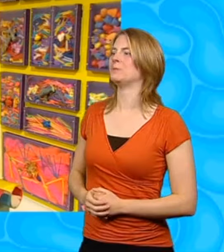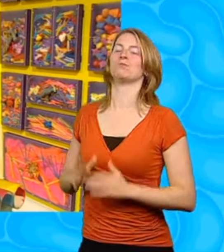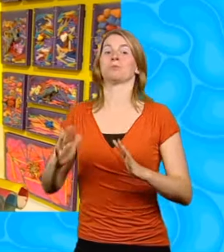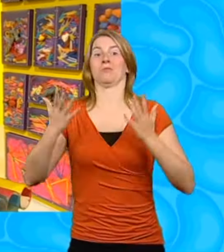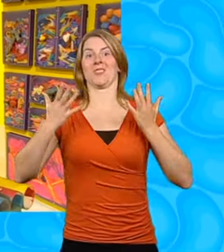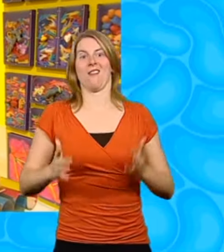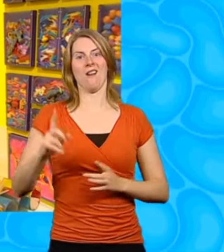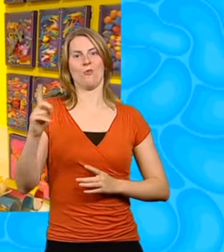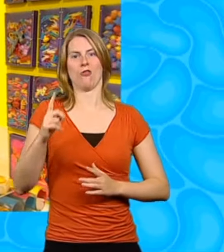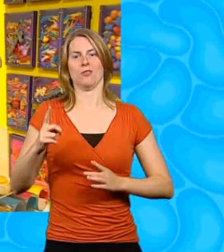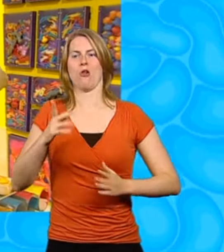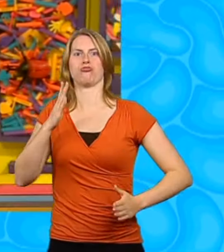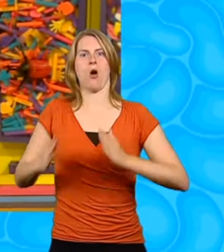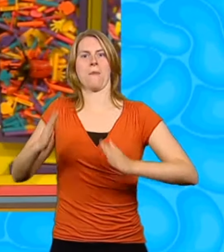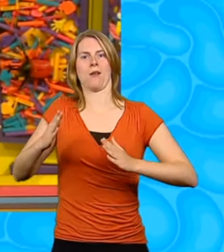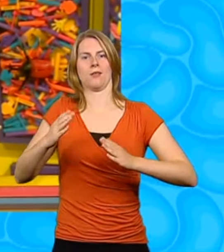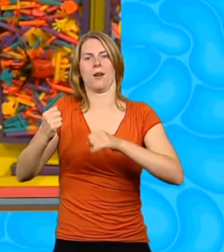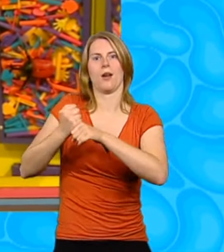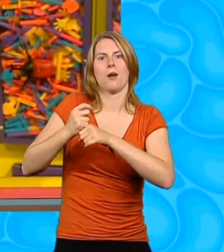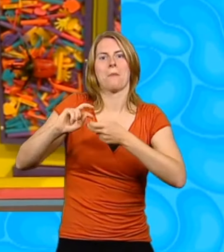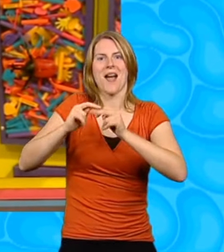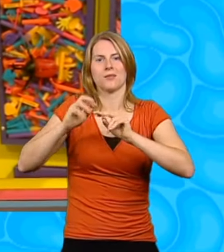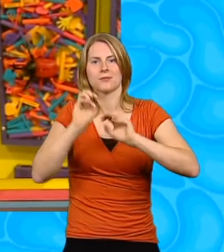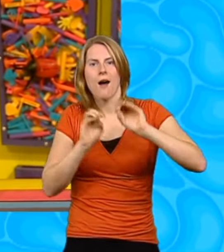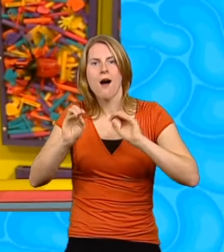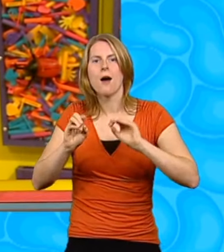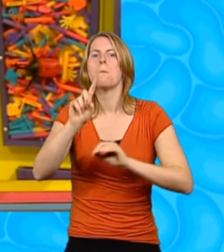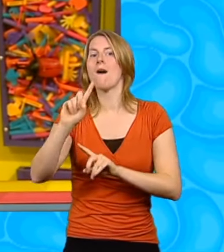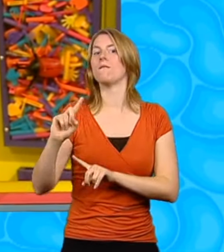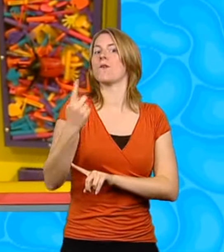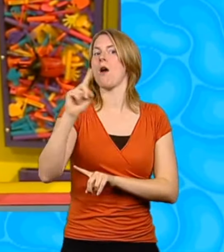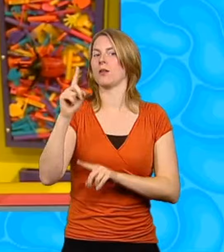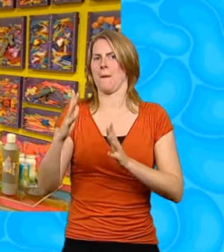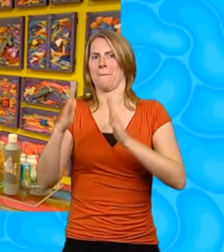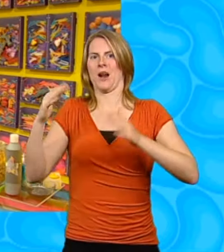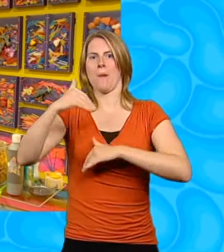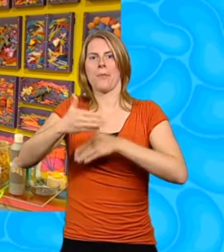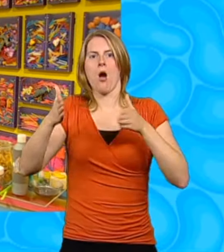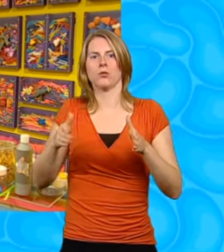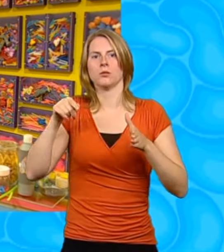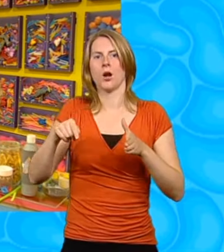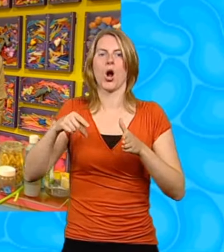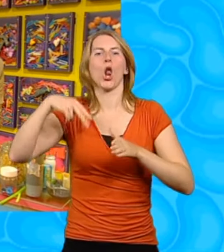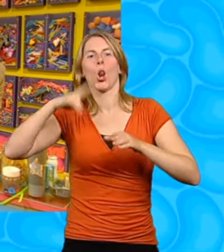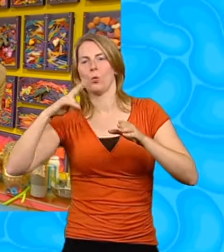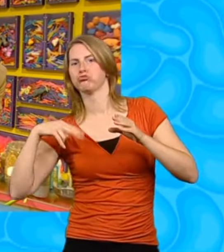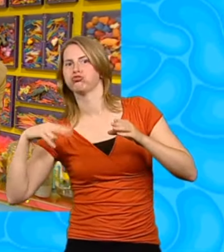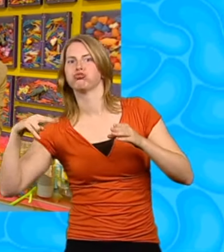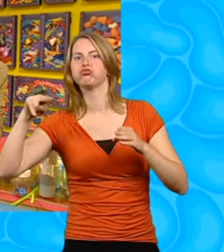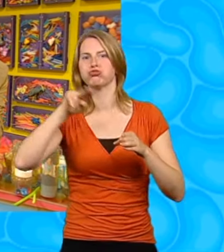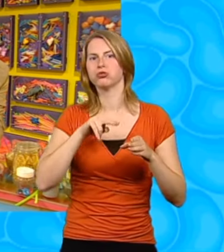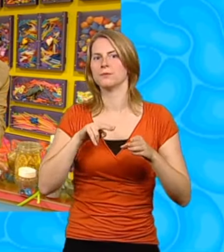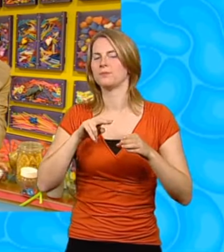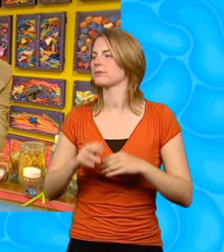Now, to make your pasta robot, first get your biggest box and cover it in glue.